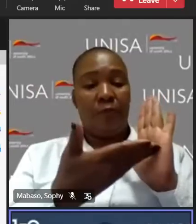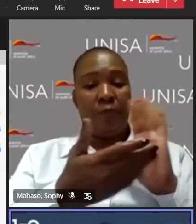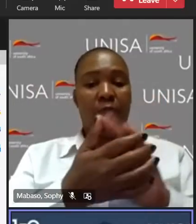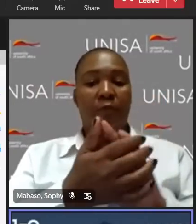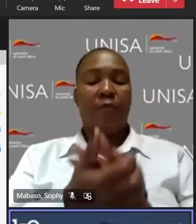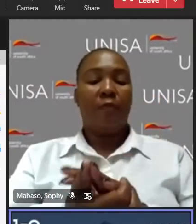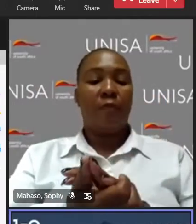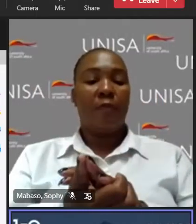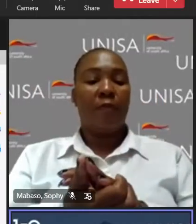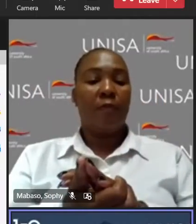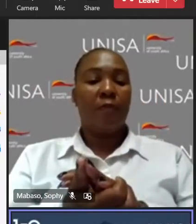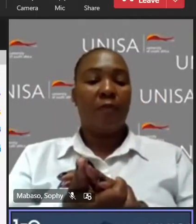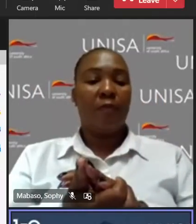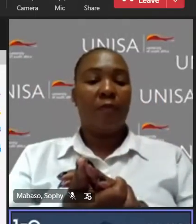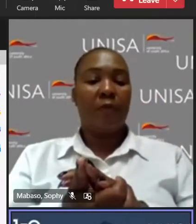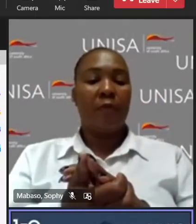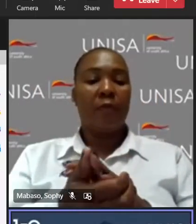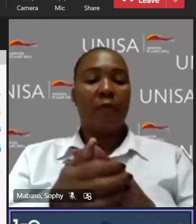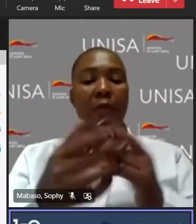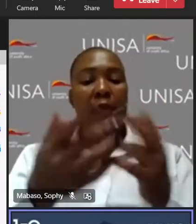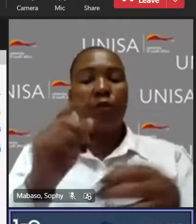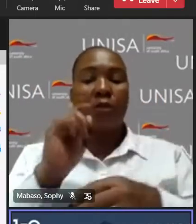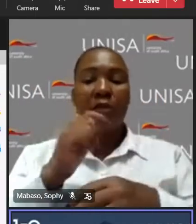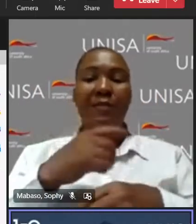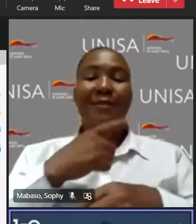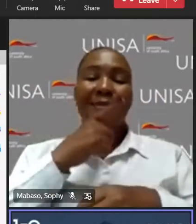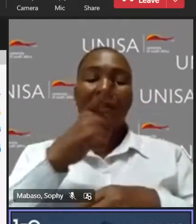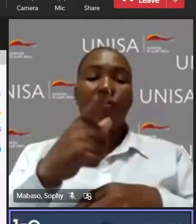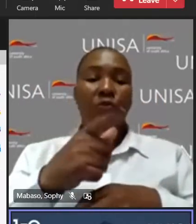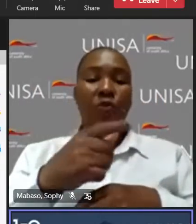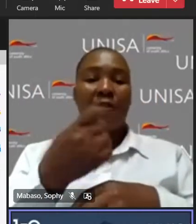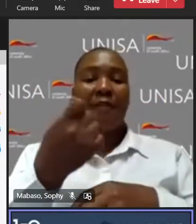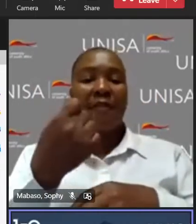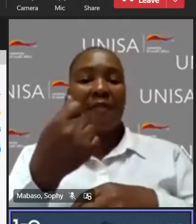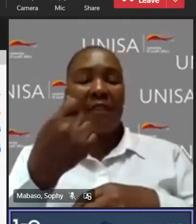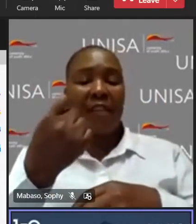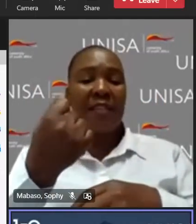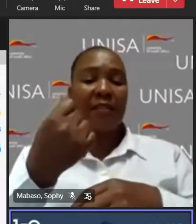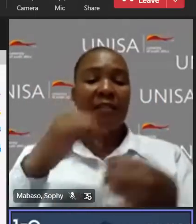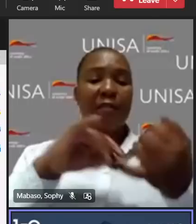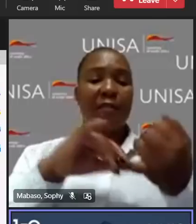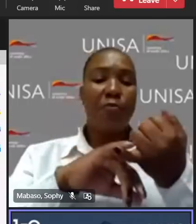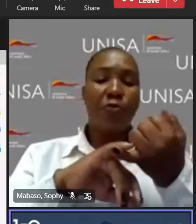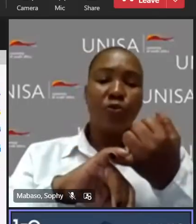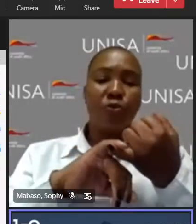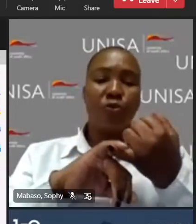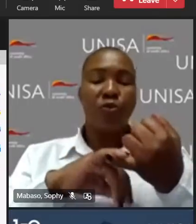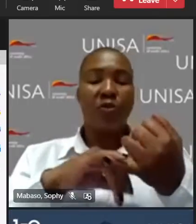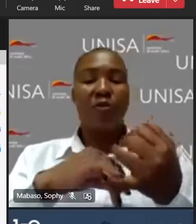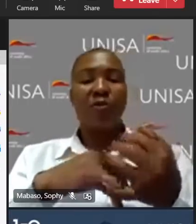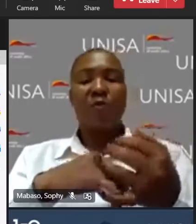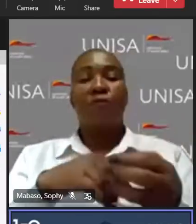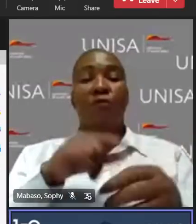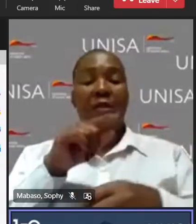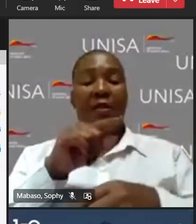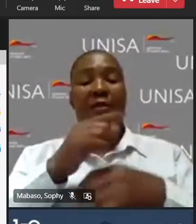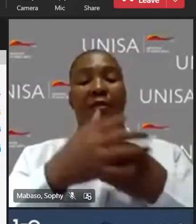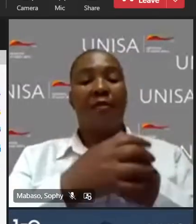And it gives you the fees. It tells you the module, the description, and the fee for that module.